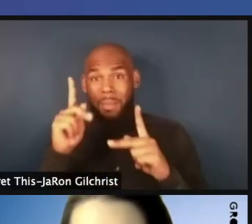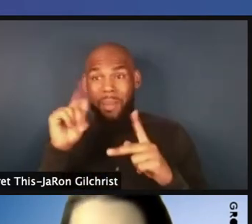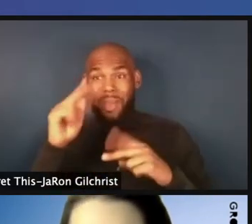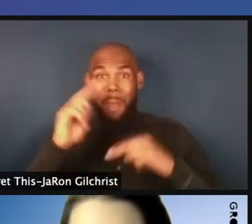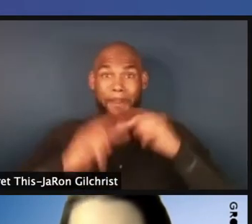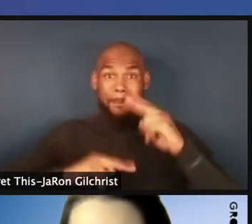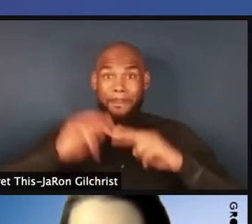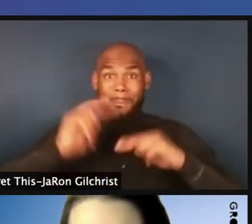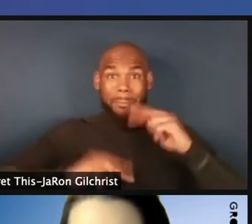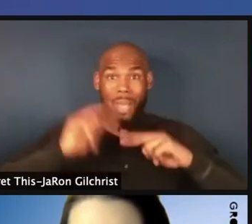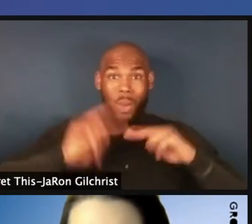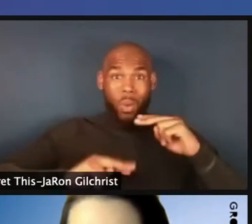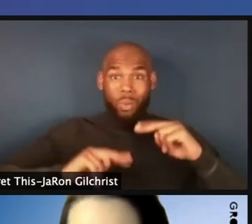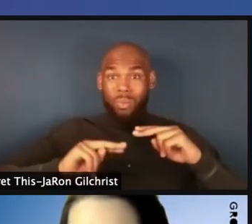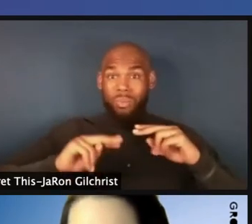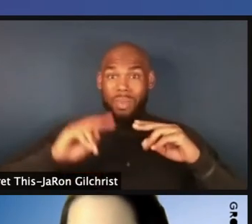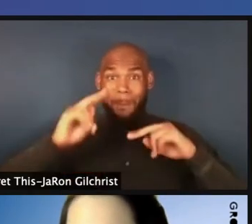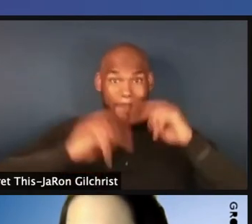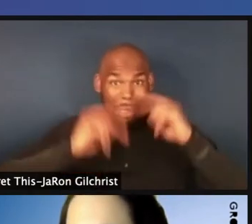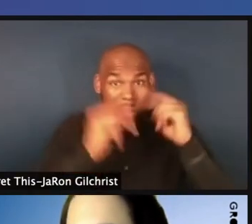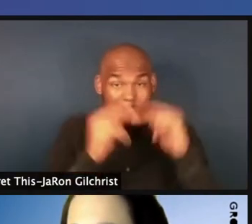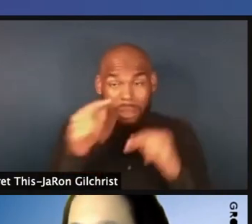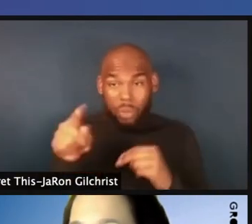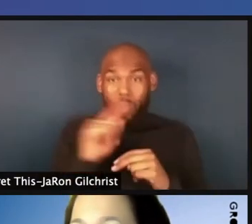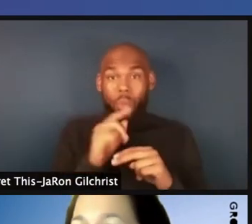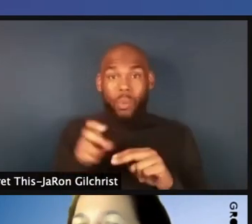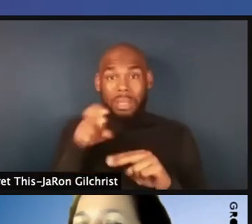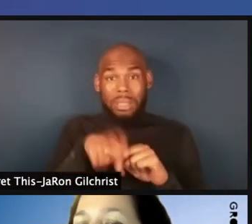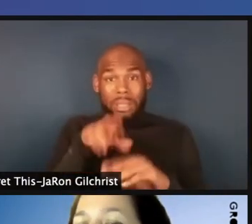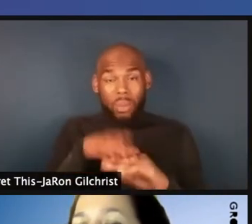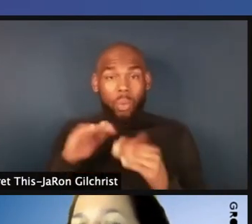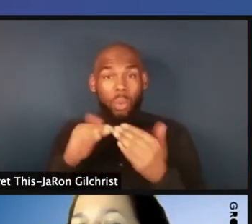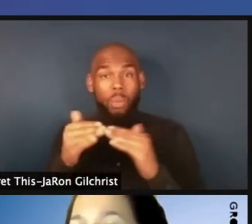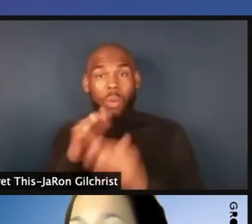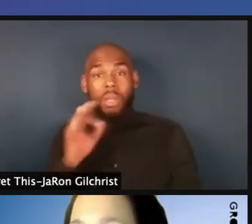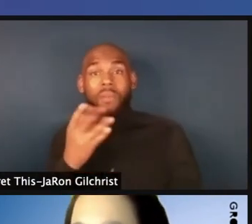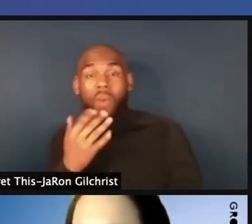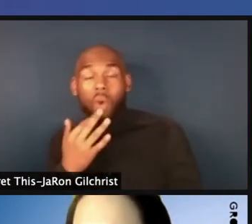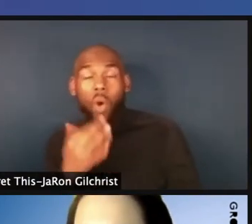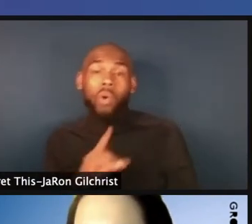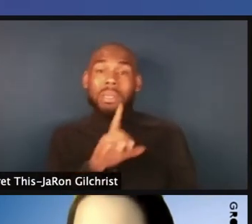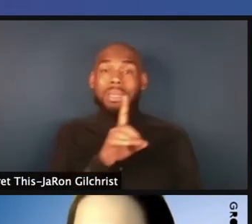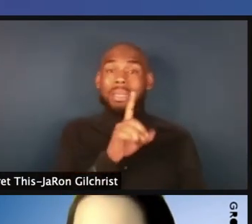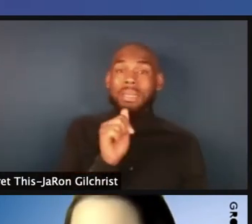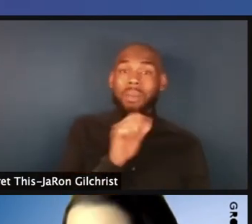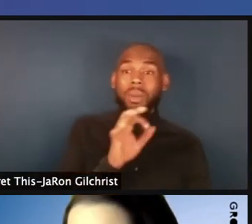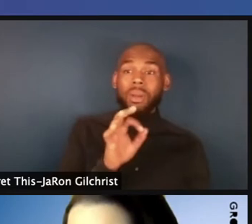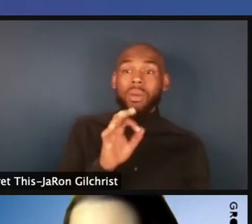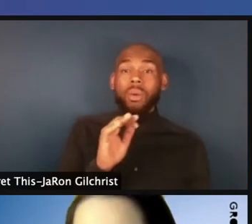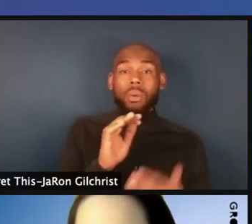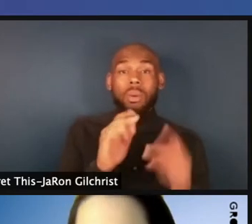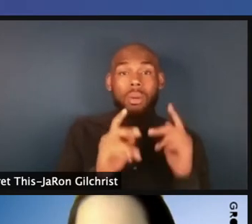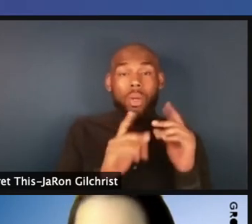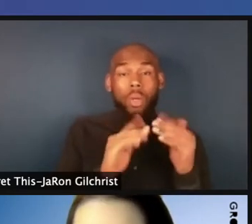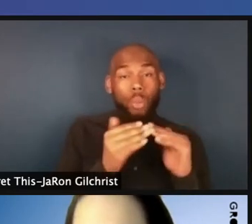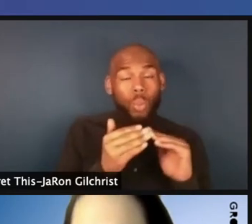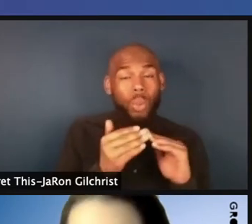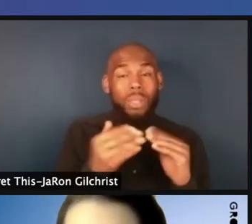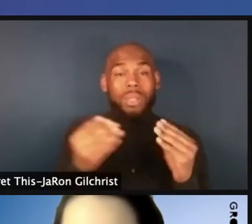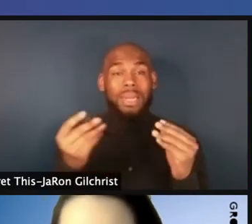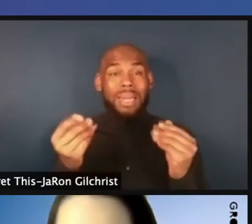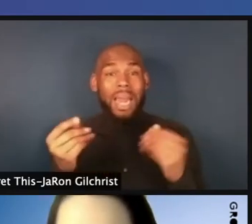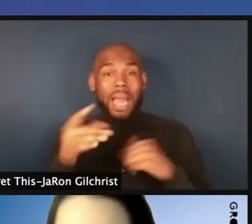like they sitting on. You know, it includes the communities of color, it includes disabled communities, it literally includes the land, the